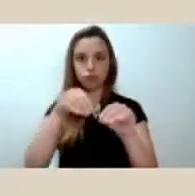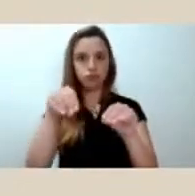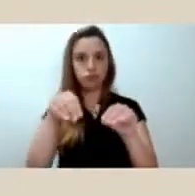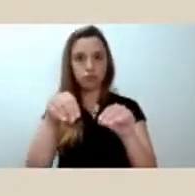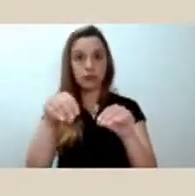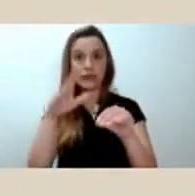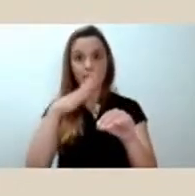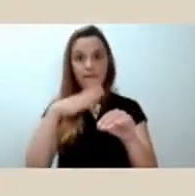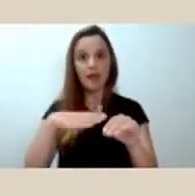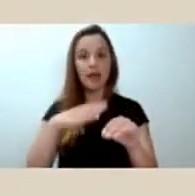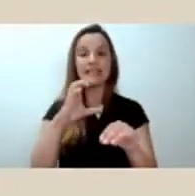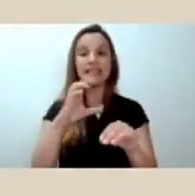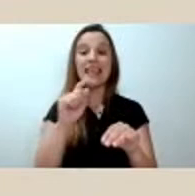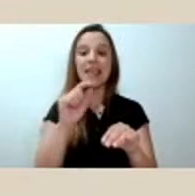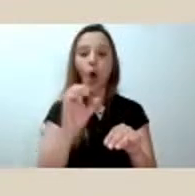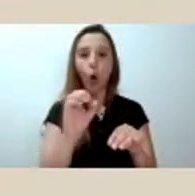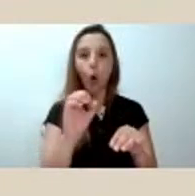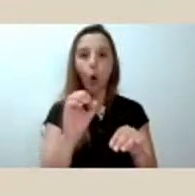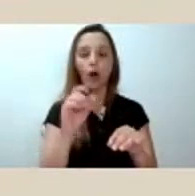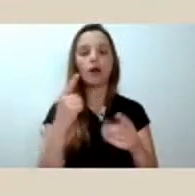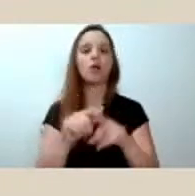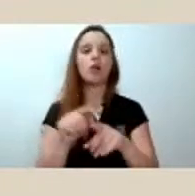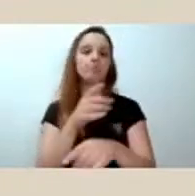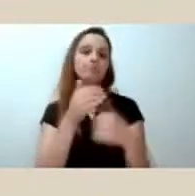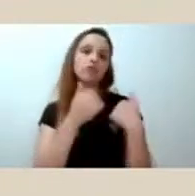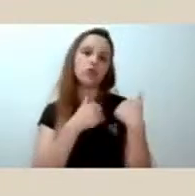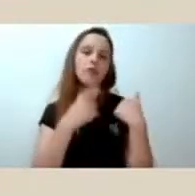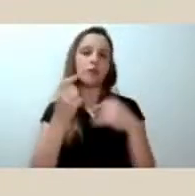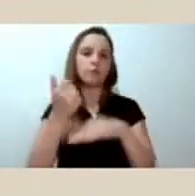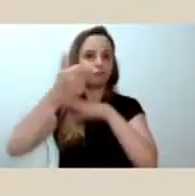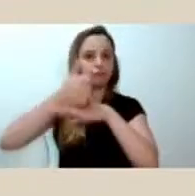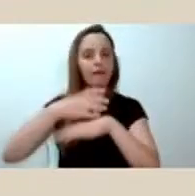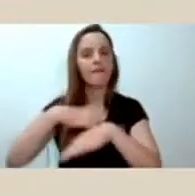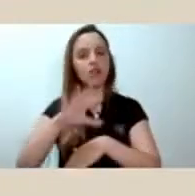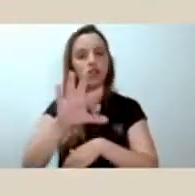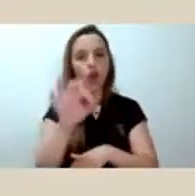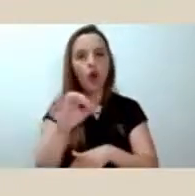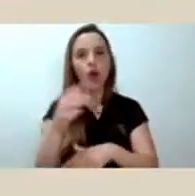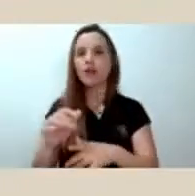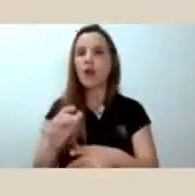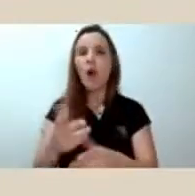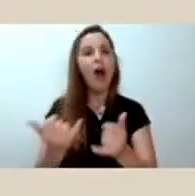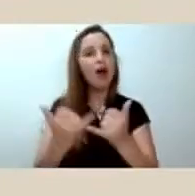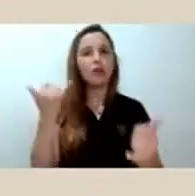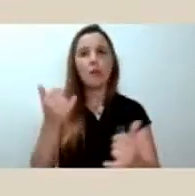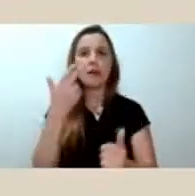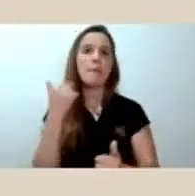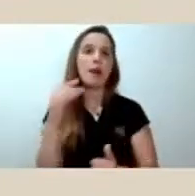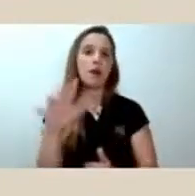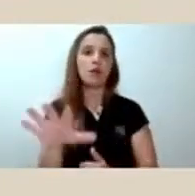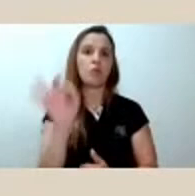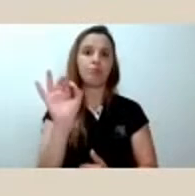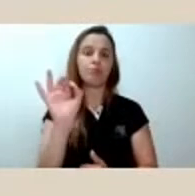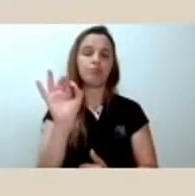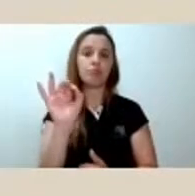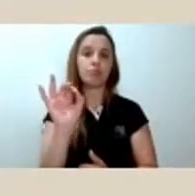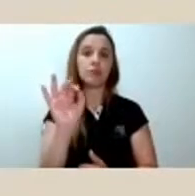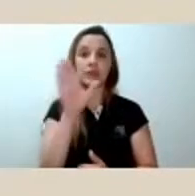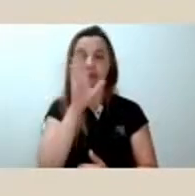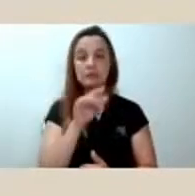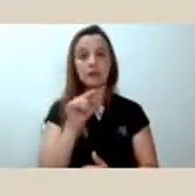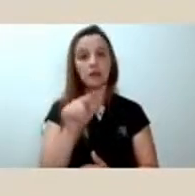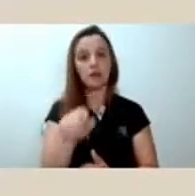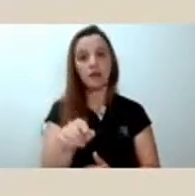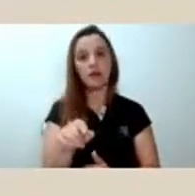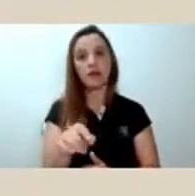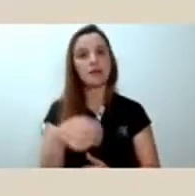If they want to choose, they are the human resources, they have this data set they have to train. If they are trying to train for a CEO, they always get white male.